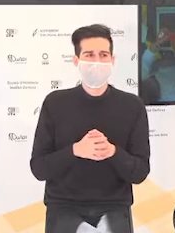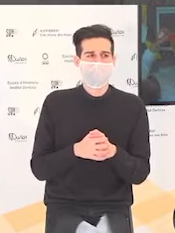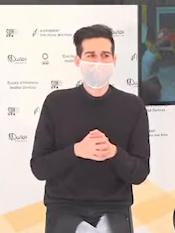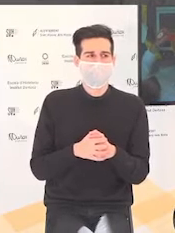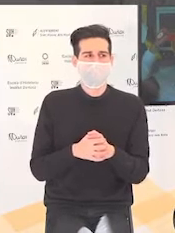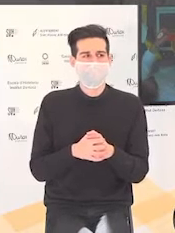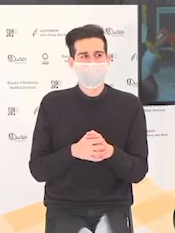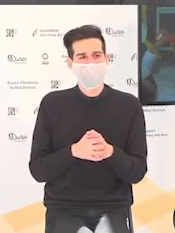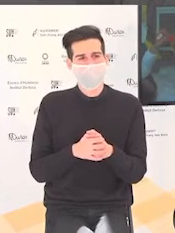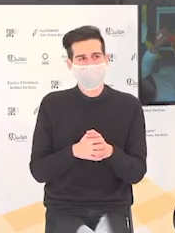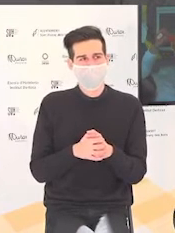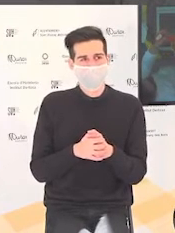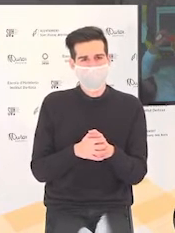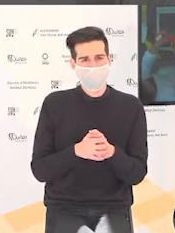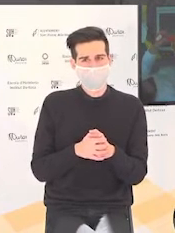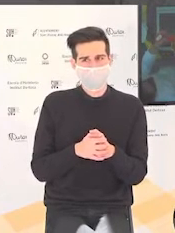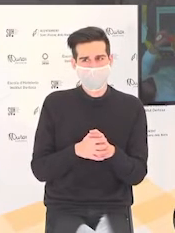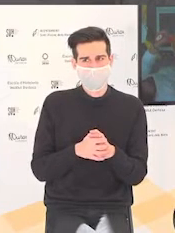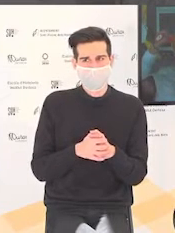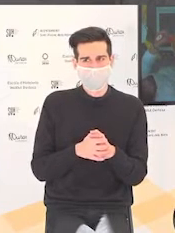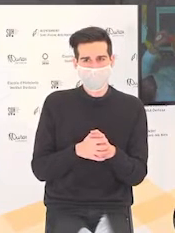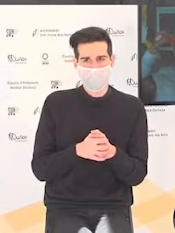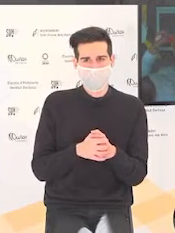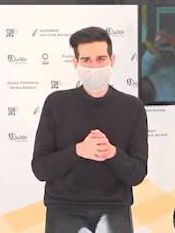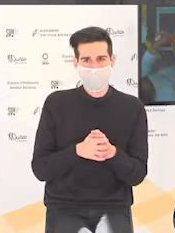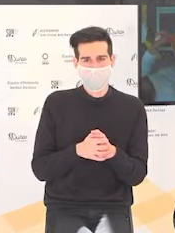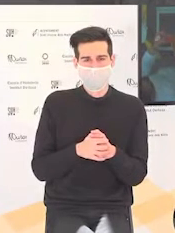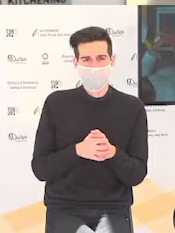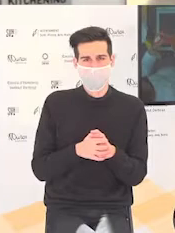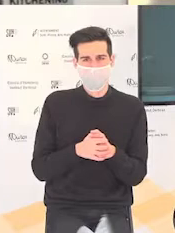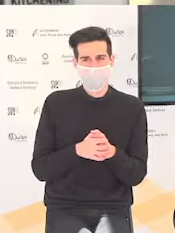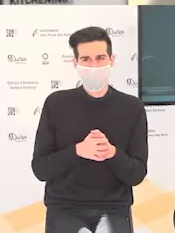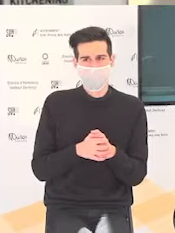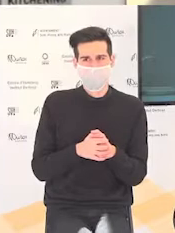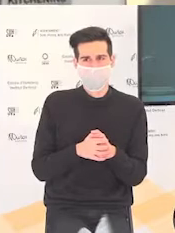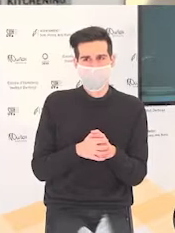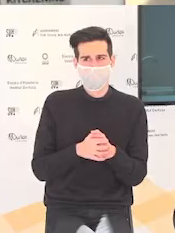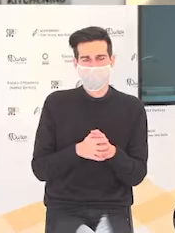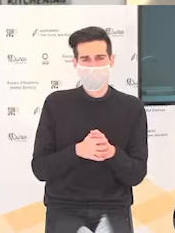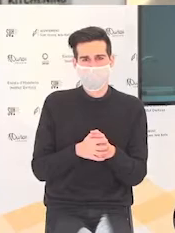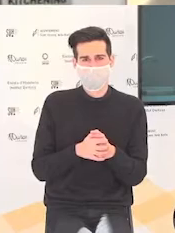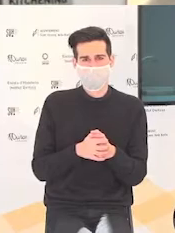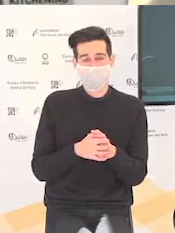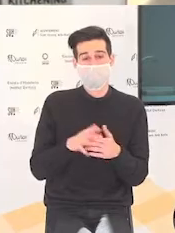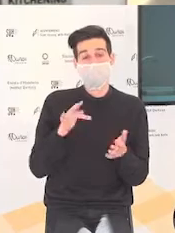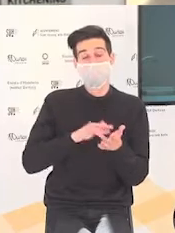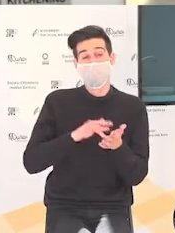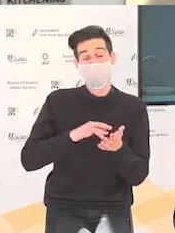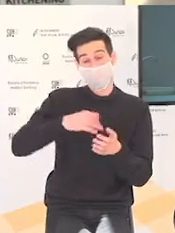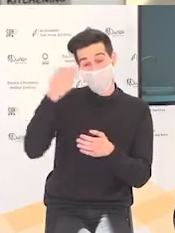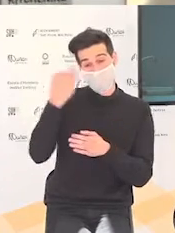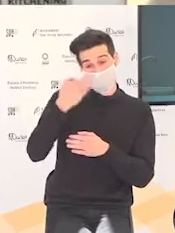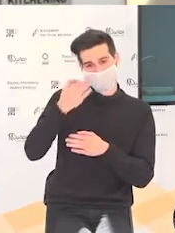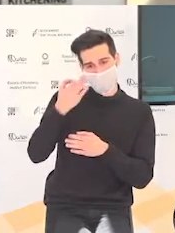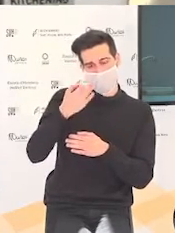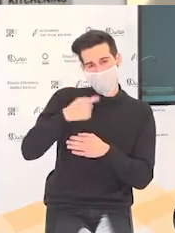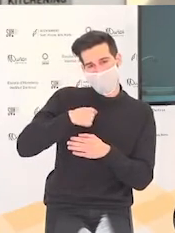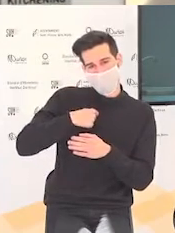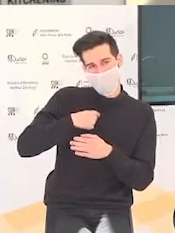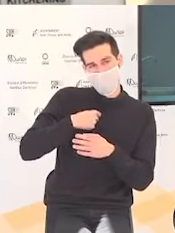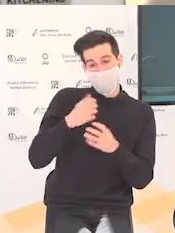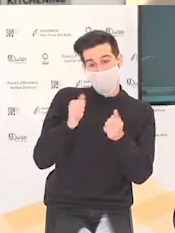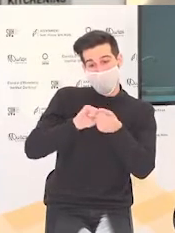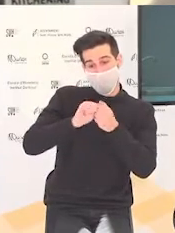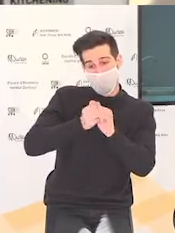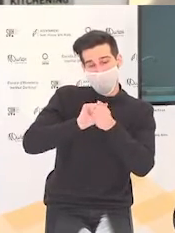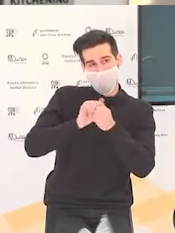This is just to make sure there's no lumps. If I have lumps, my pectin will not set. Esto es para asegurarme de que no hay grumos. Si me quedan grumos,